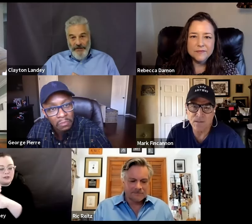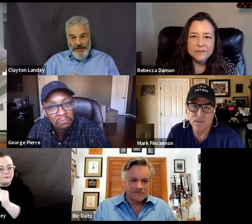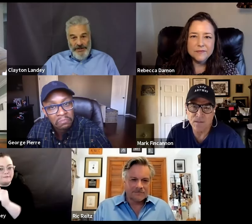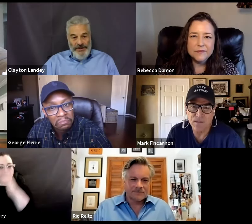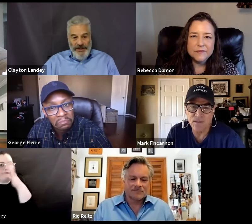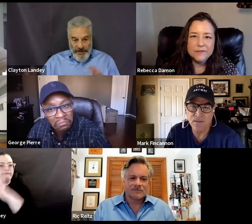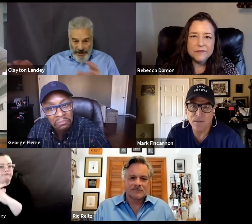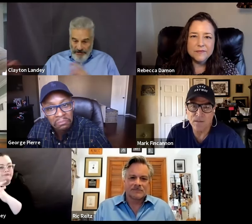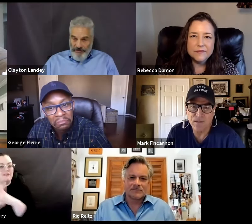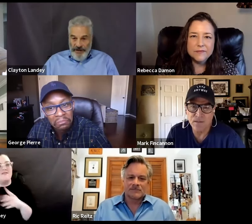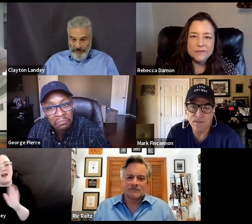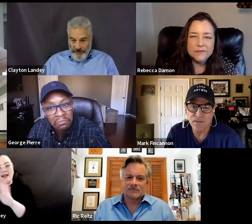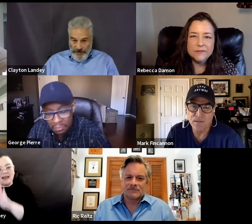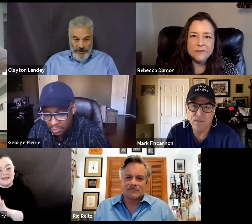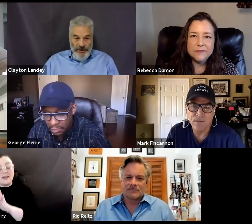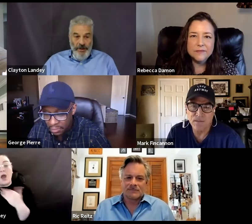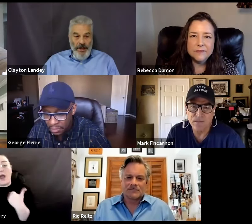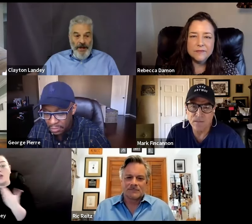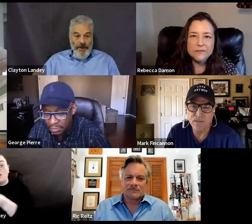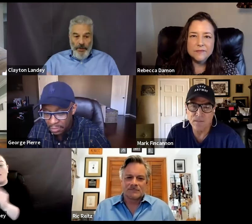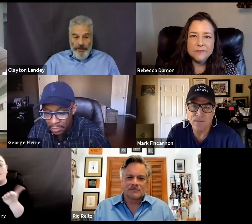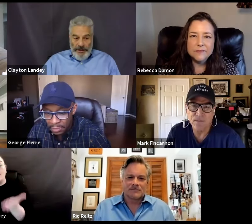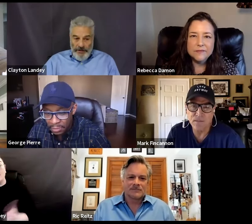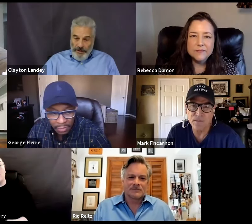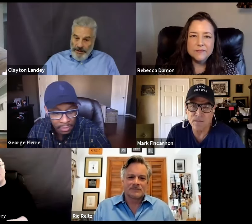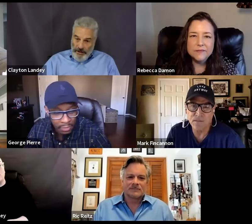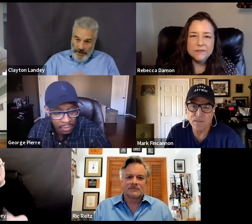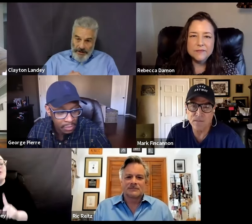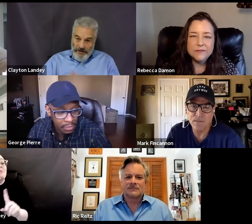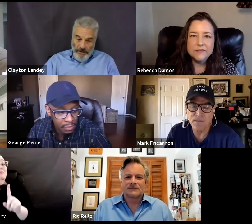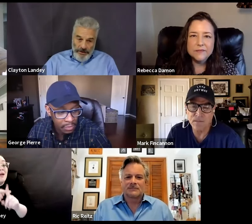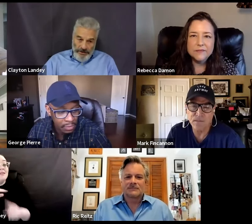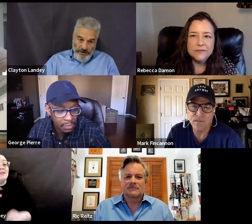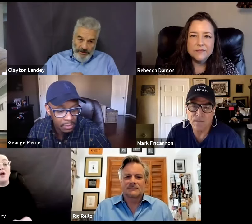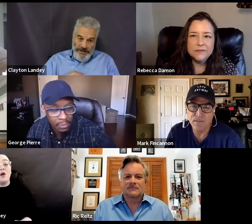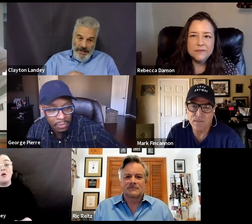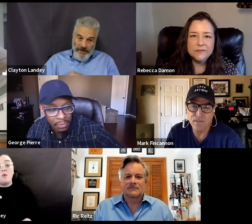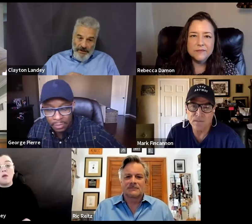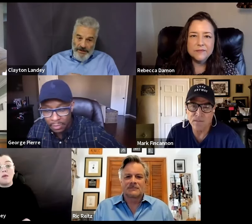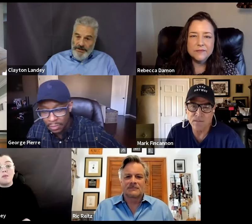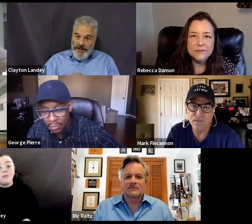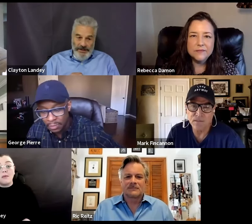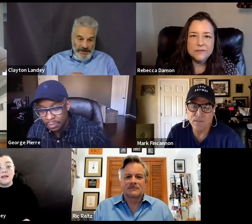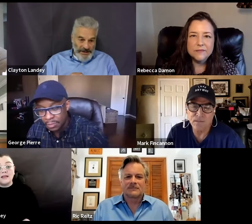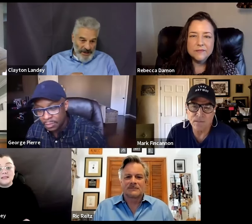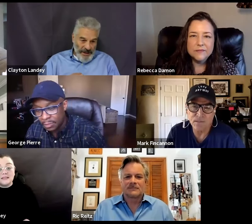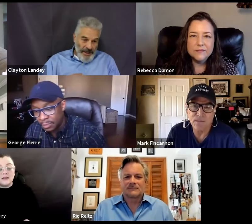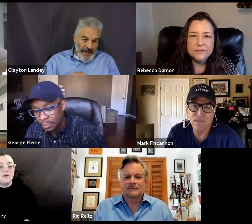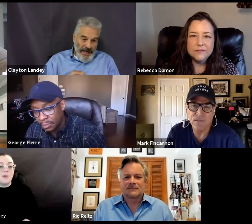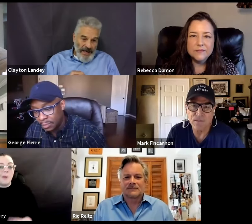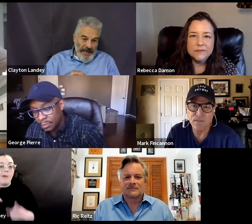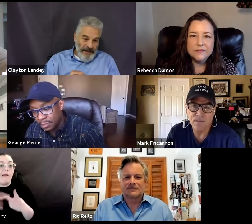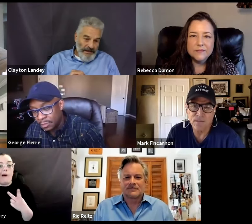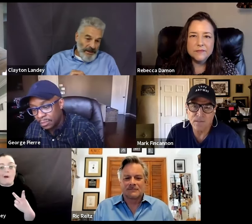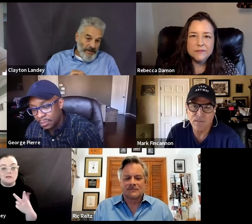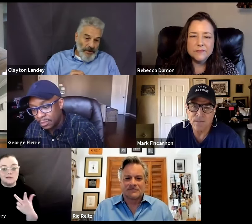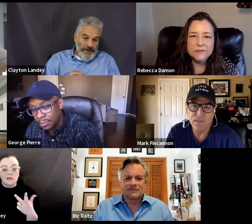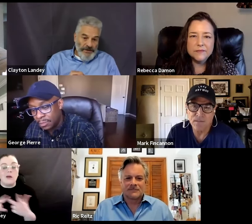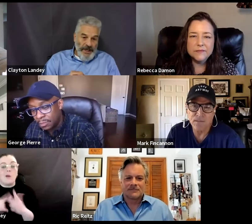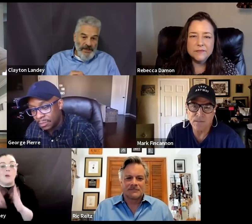has offices not just here in Fayetteville, Georgia, but Wilmington, North Carolina, New Orleans, Louisiana, Austin, Texas.